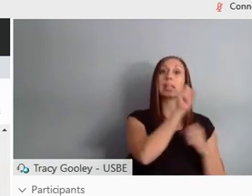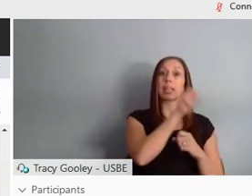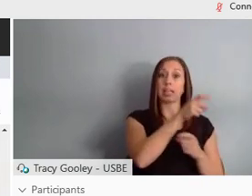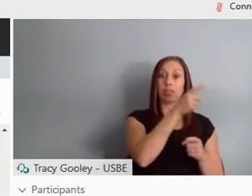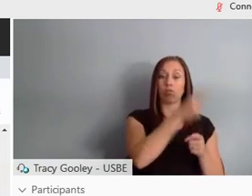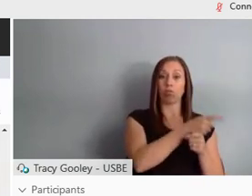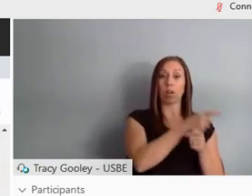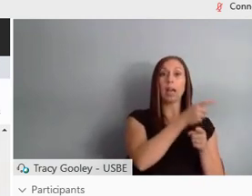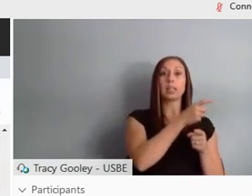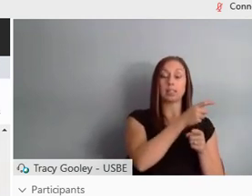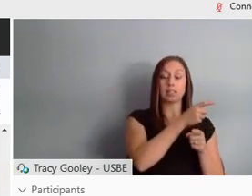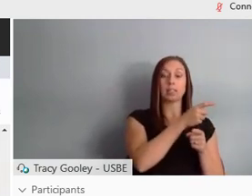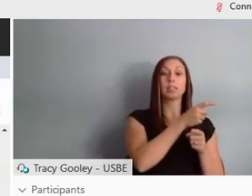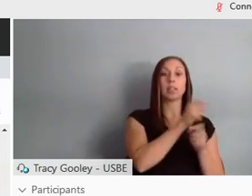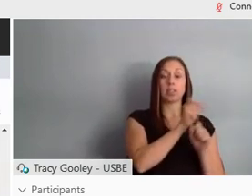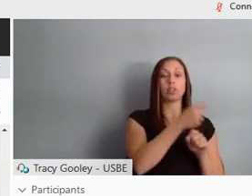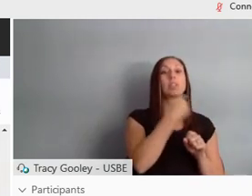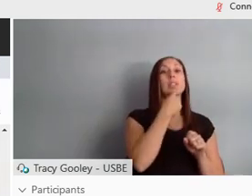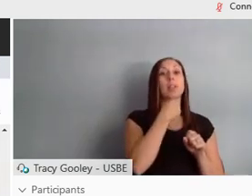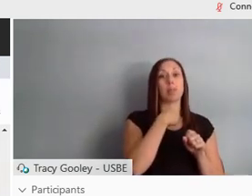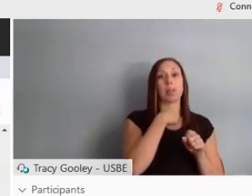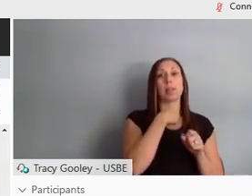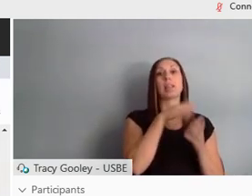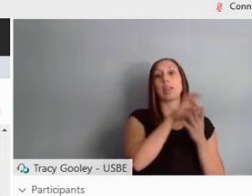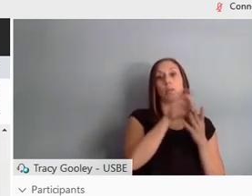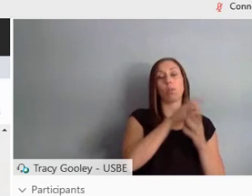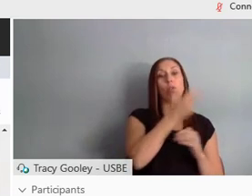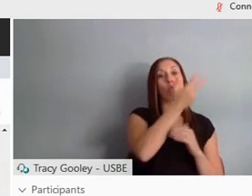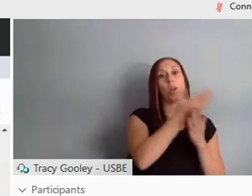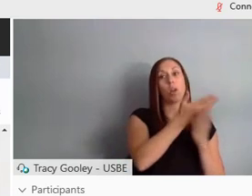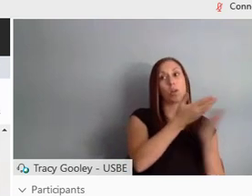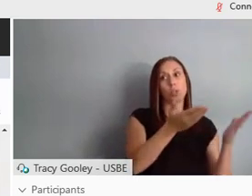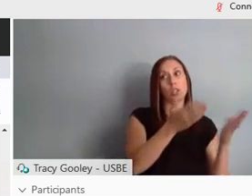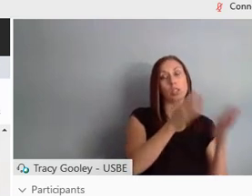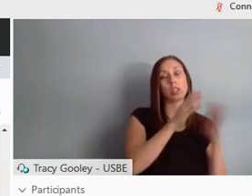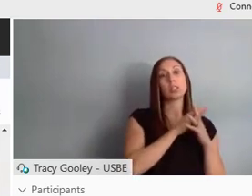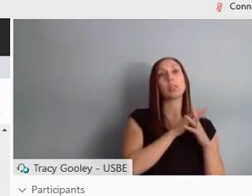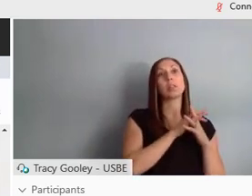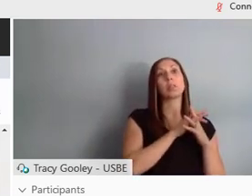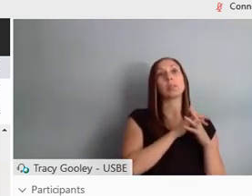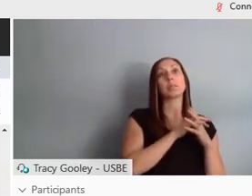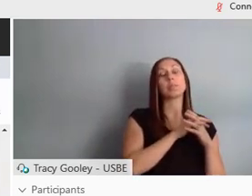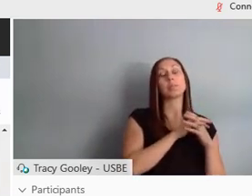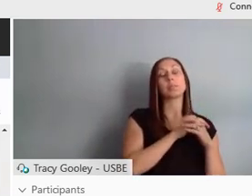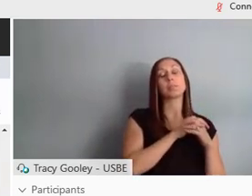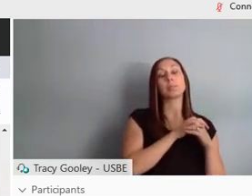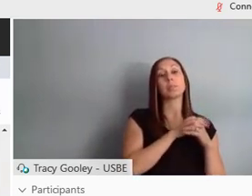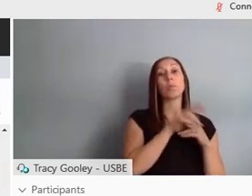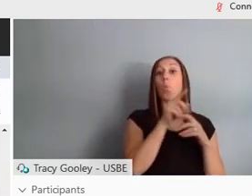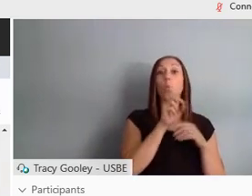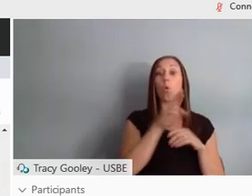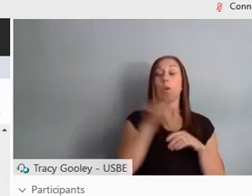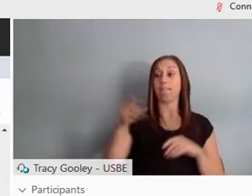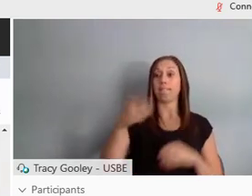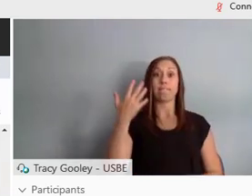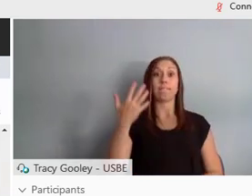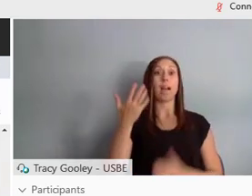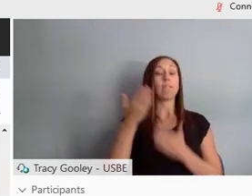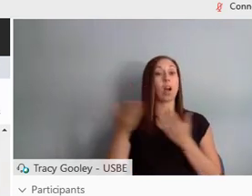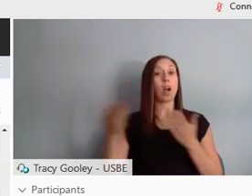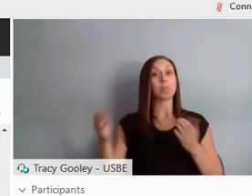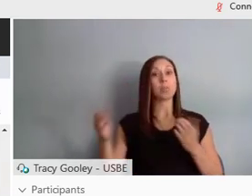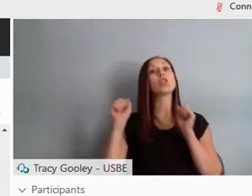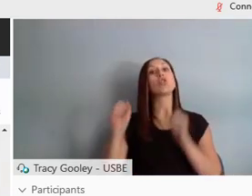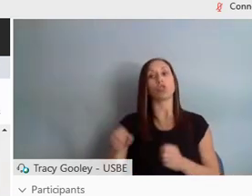correspondence correctly, and they were able to tell me they counted 3 objects. They were able to count 5 objects